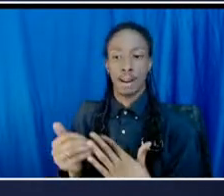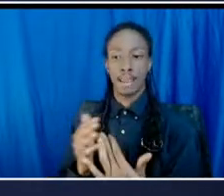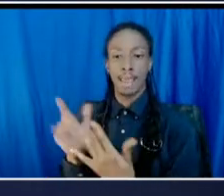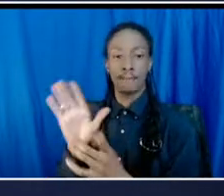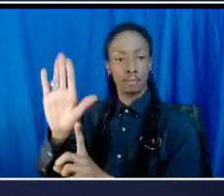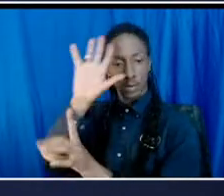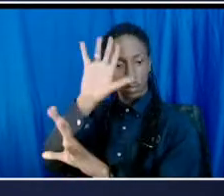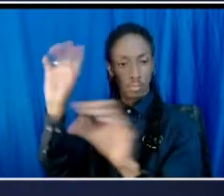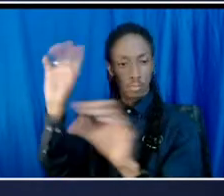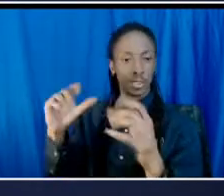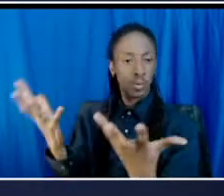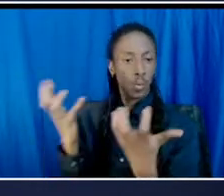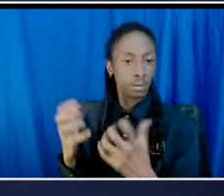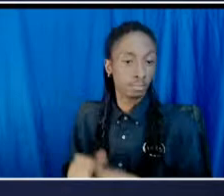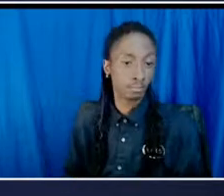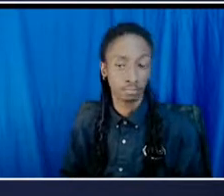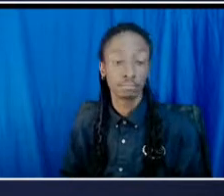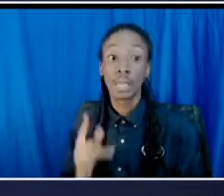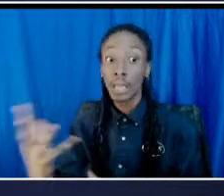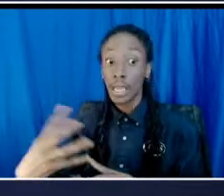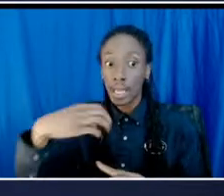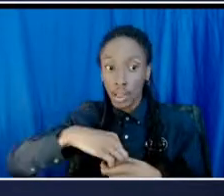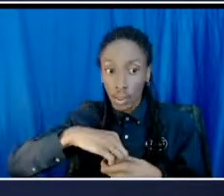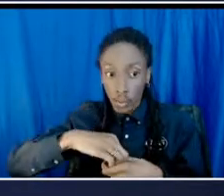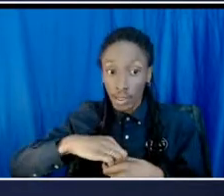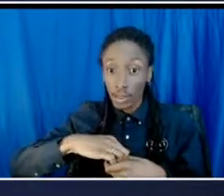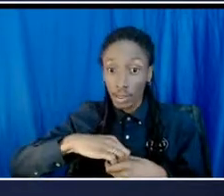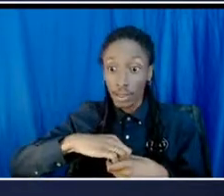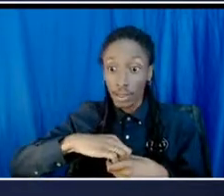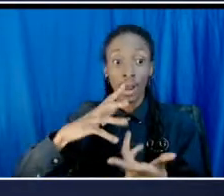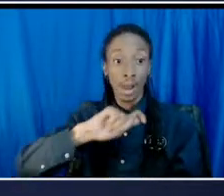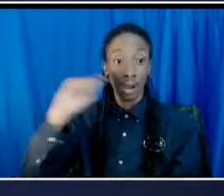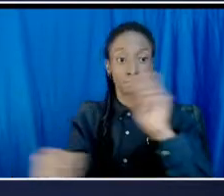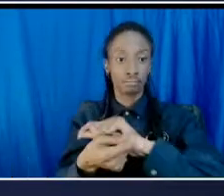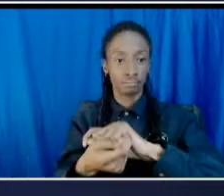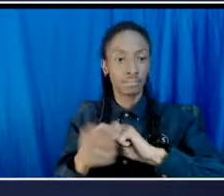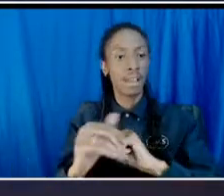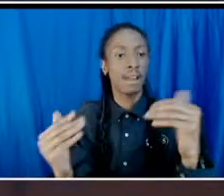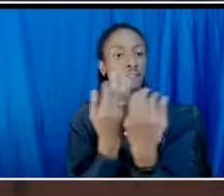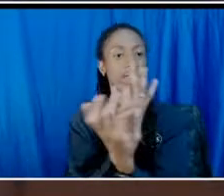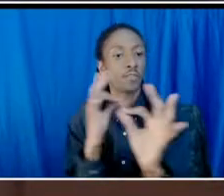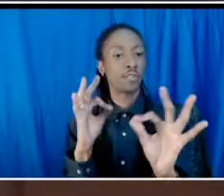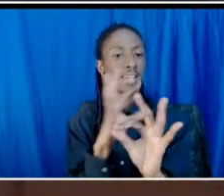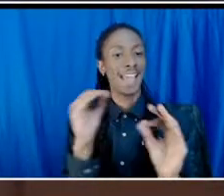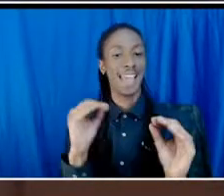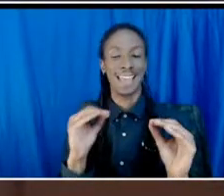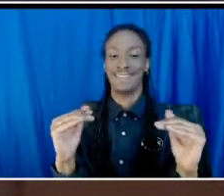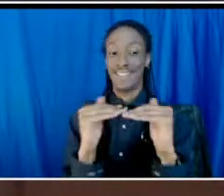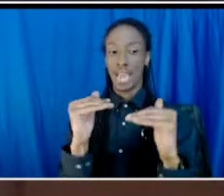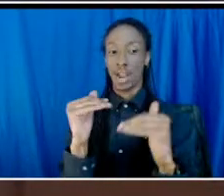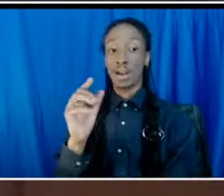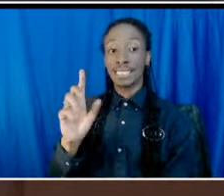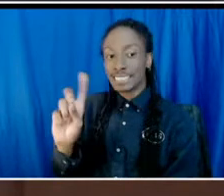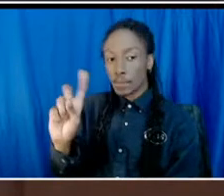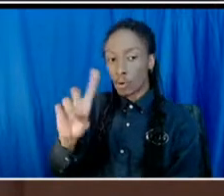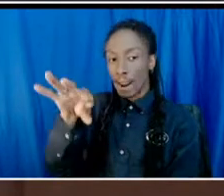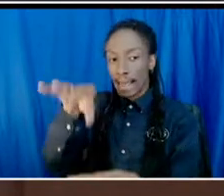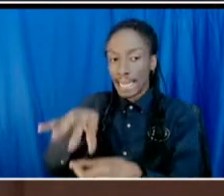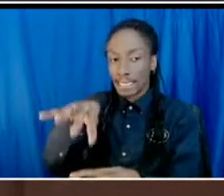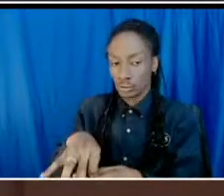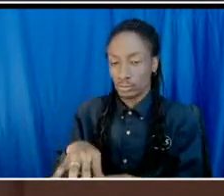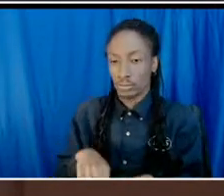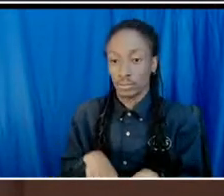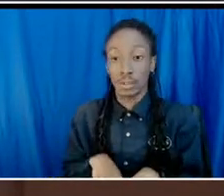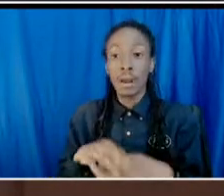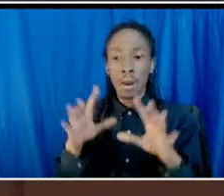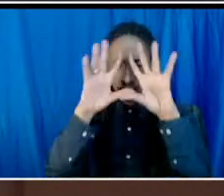wanted him to do, including overthrowing a free and a fair democratic election. President Trump's campaign to